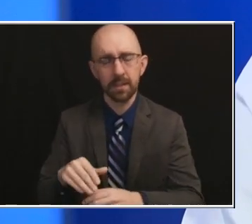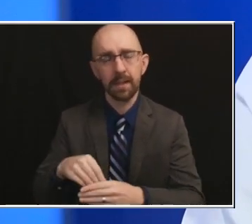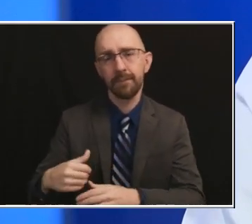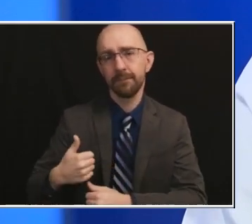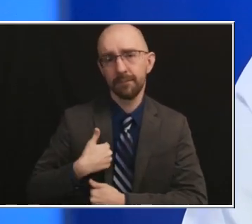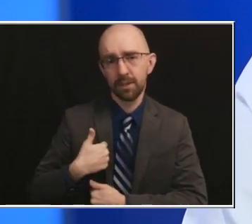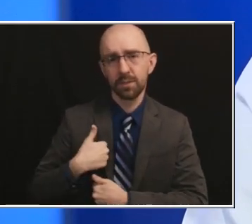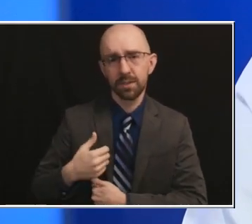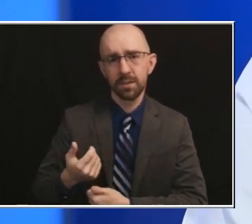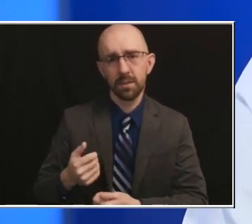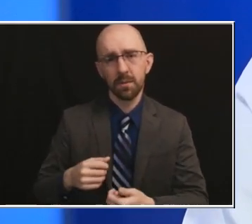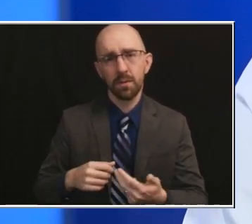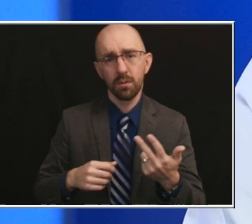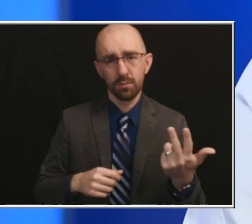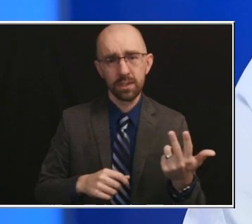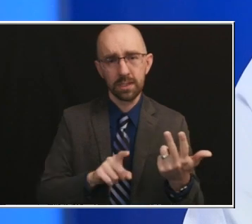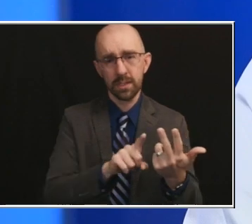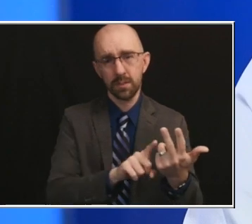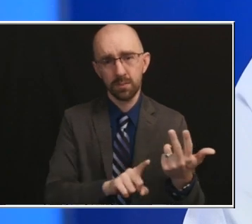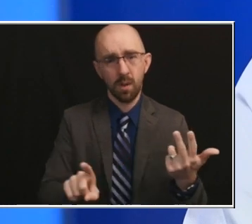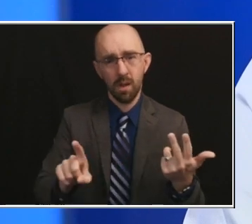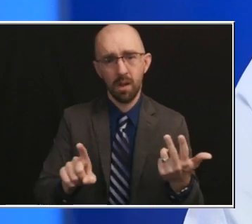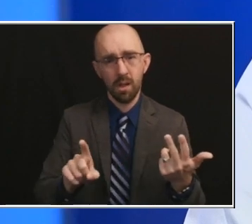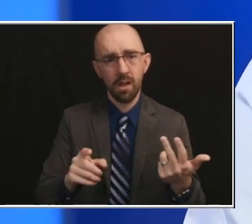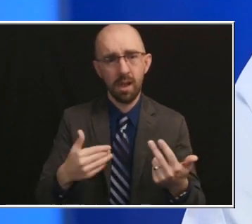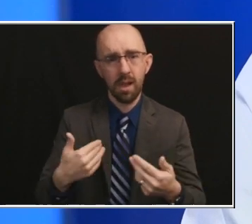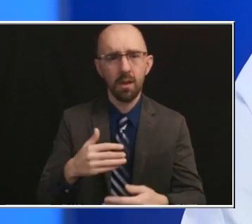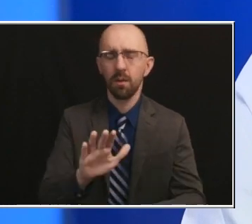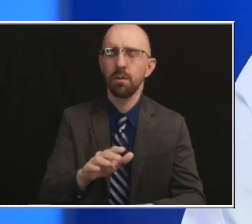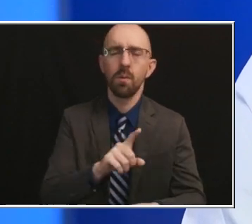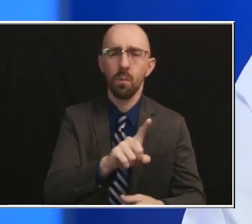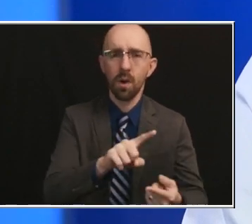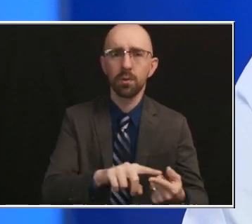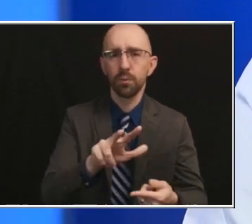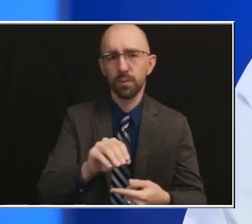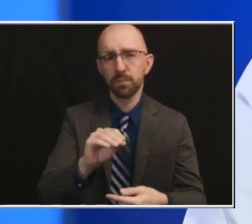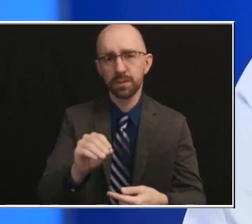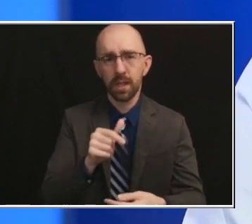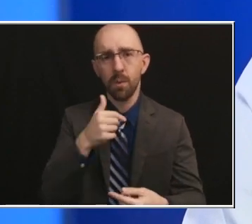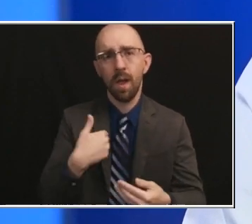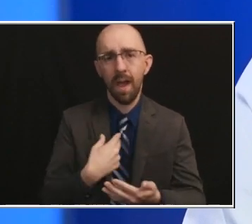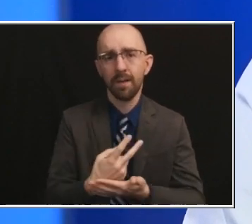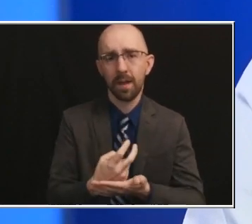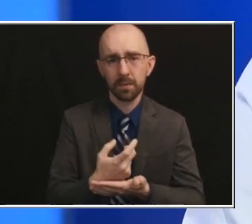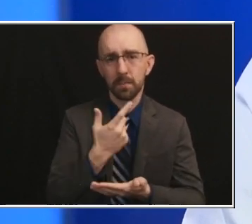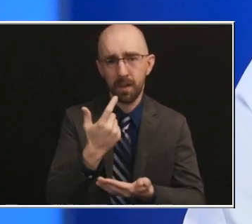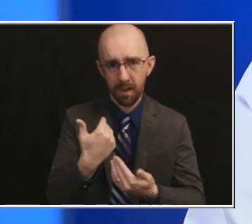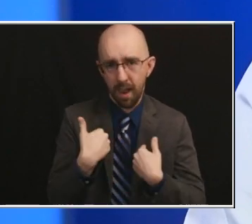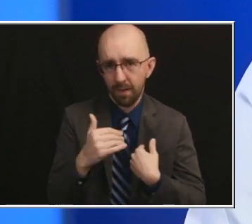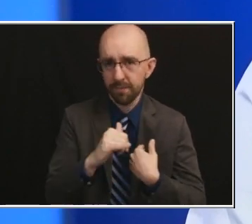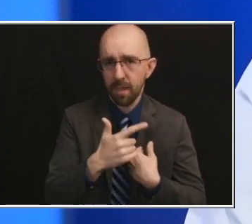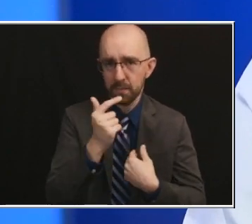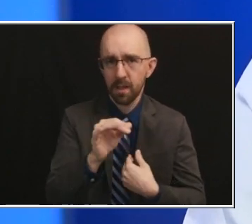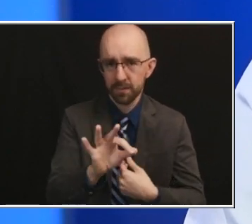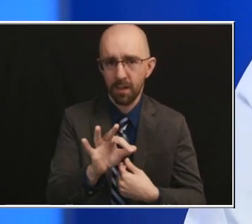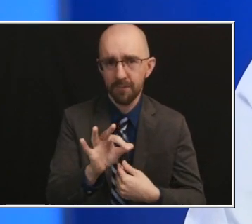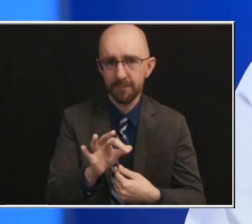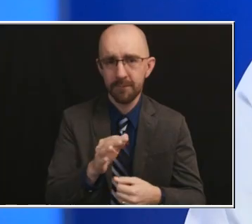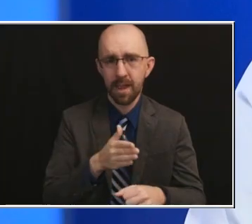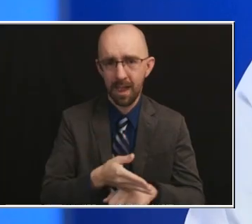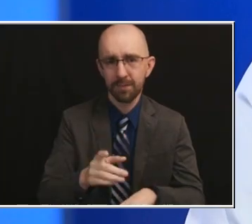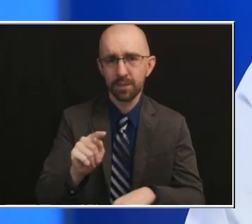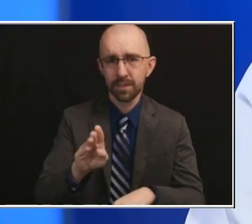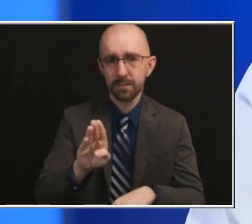to 3% of patients who have epilepsy have it because of after TBI have